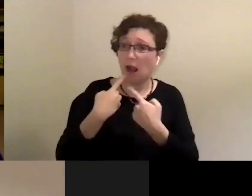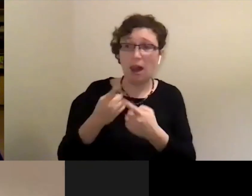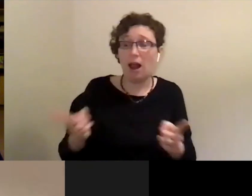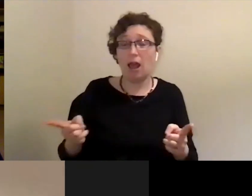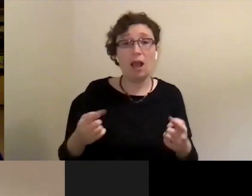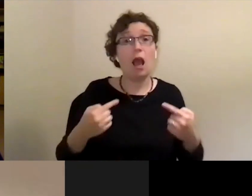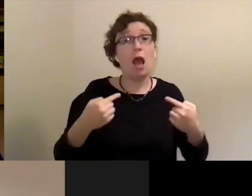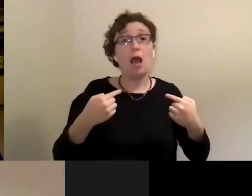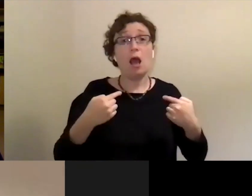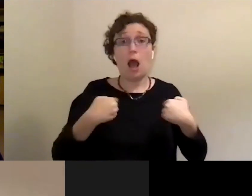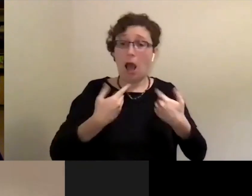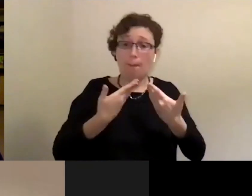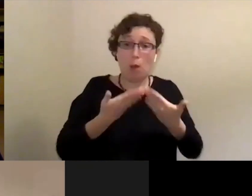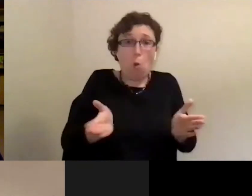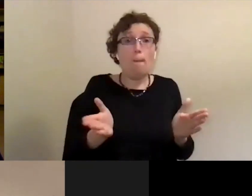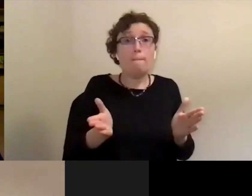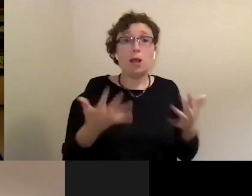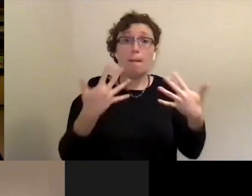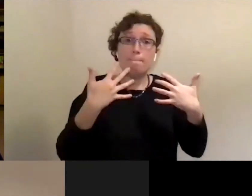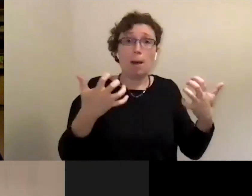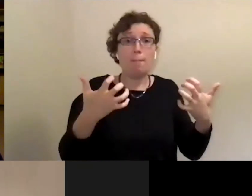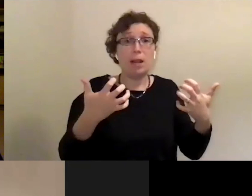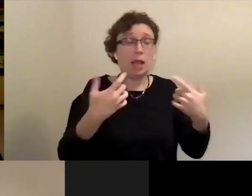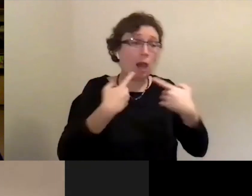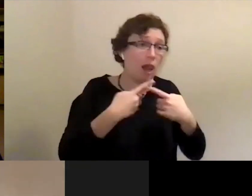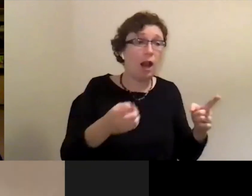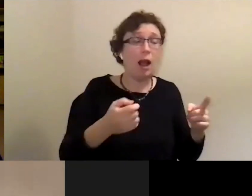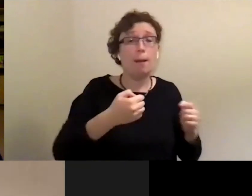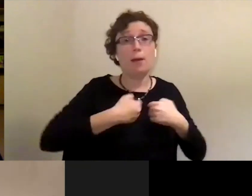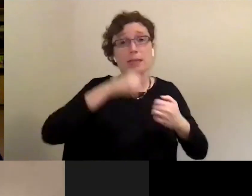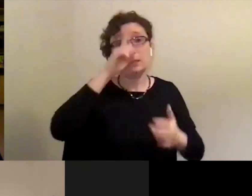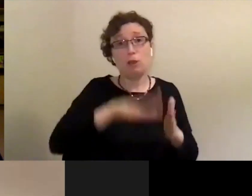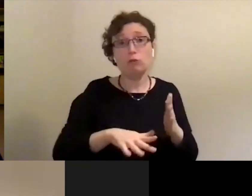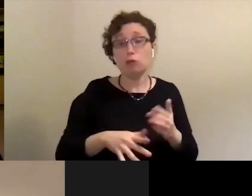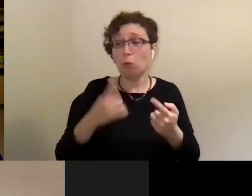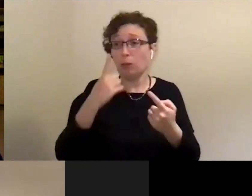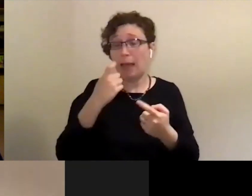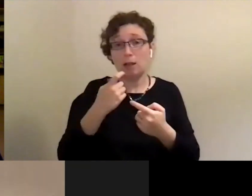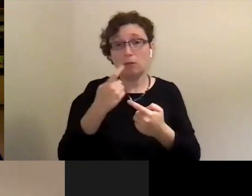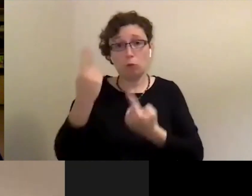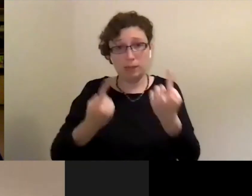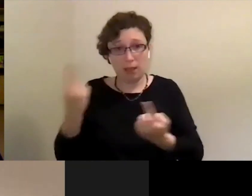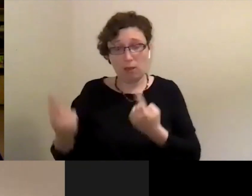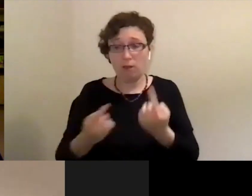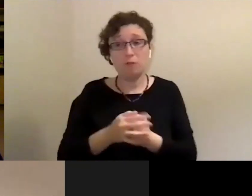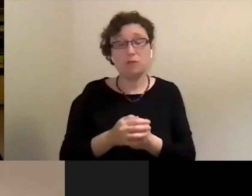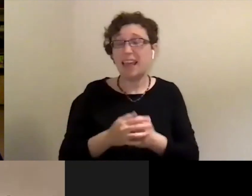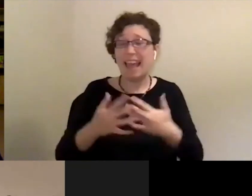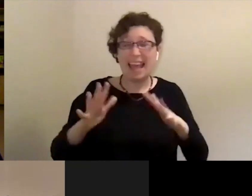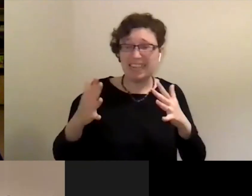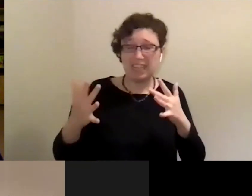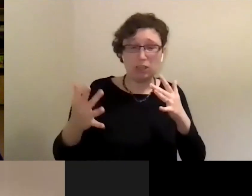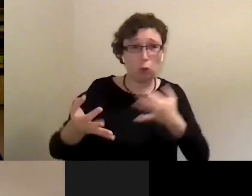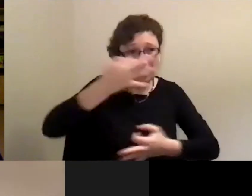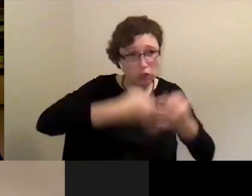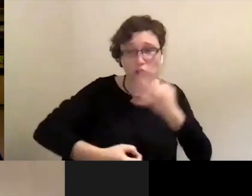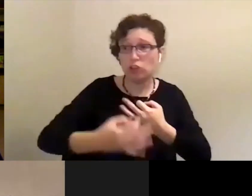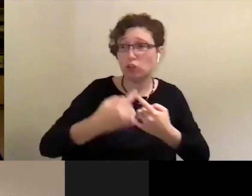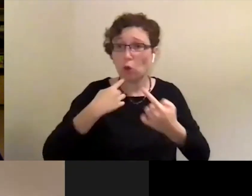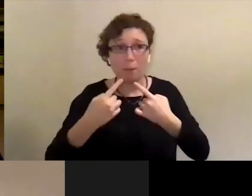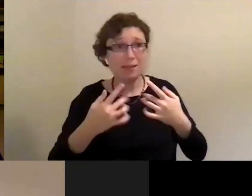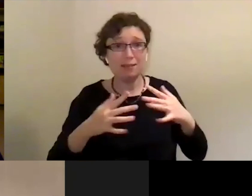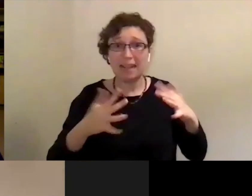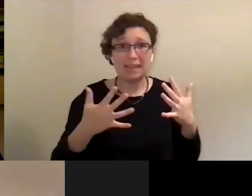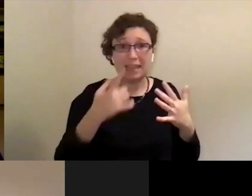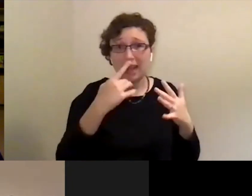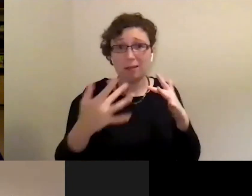publicly. And if you have any questions or want to get involved in any other ways, just message me, because I'm happy to have as